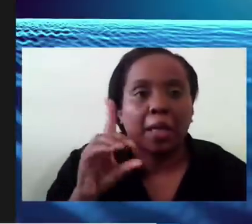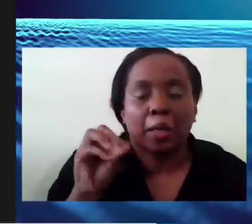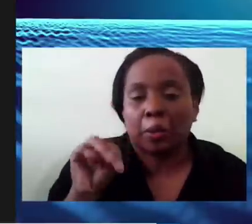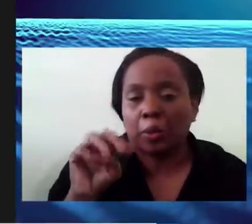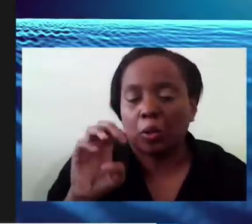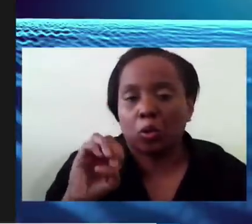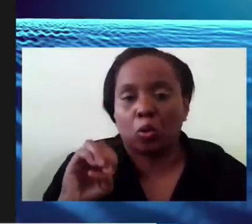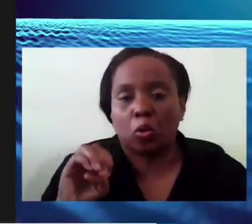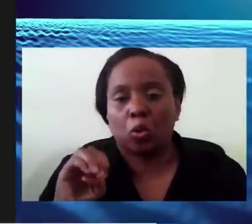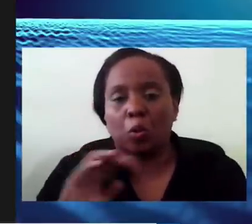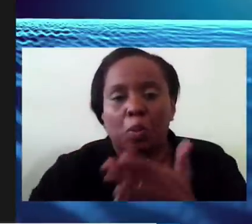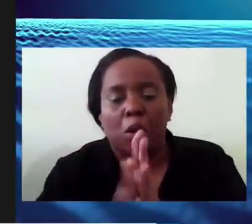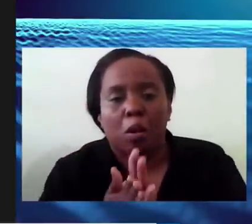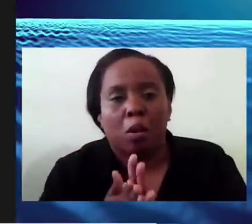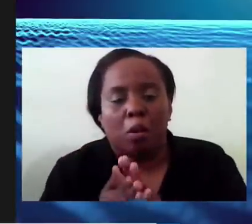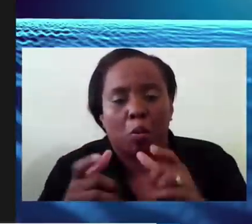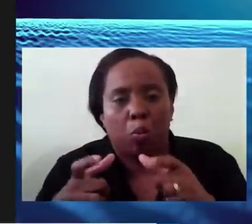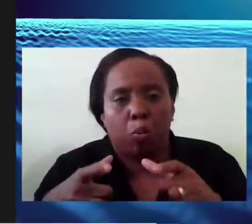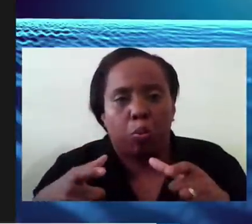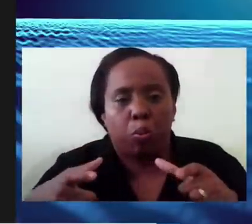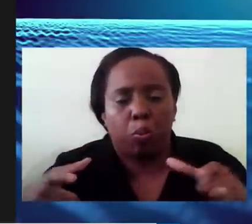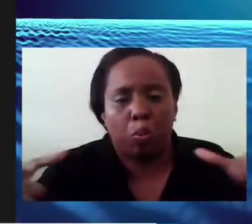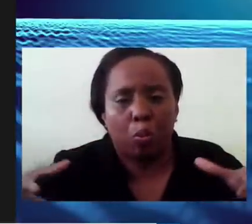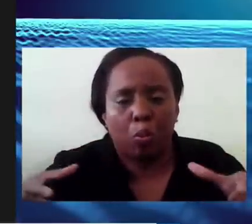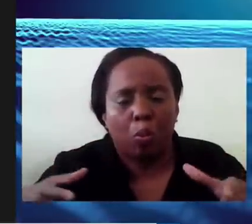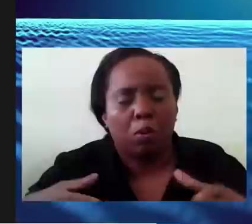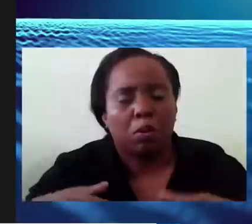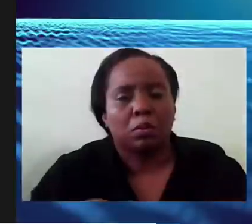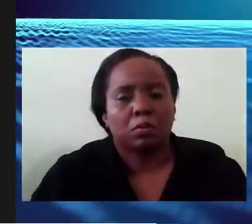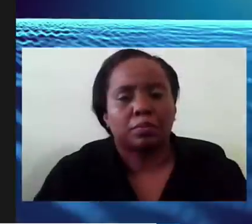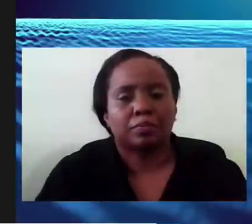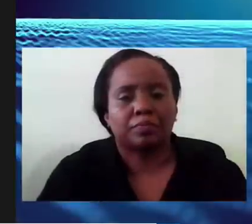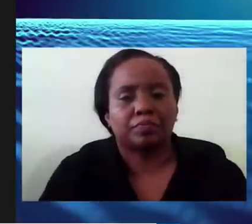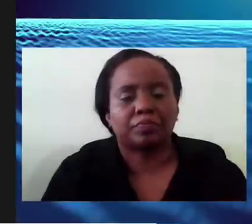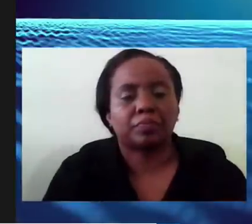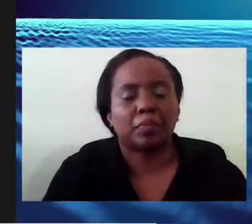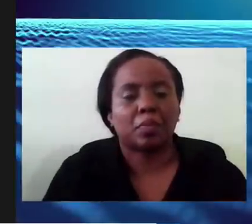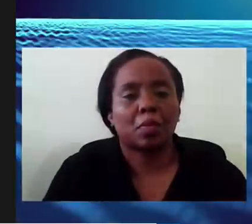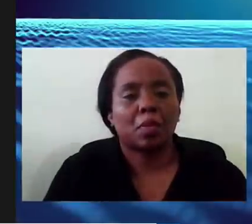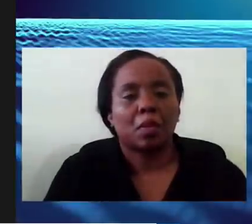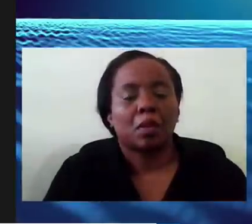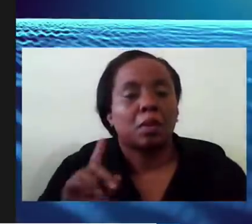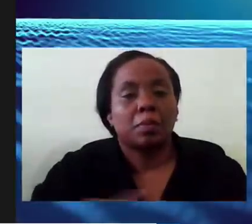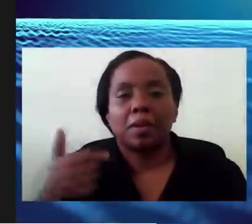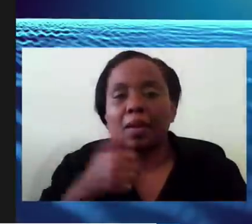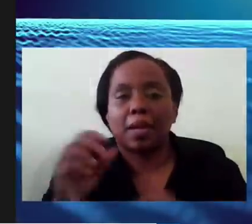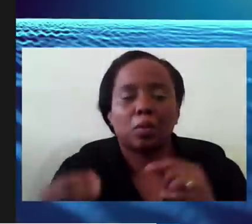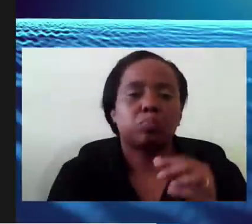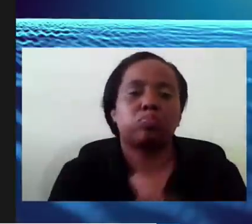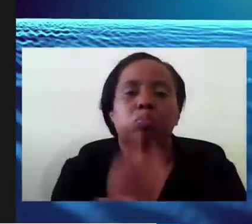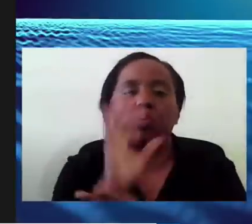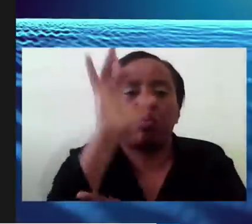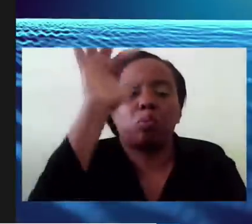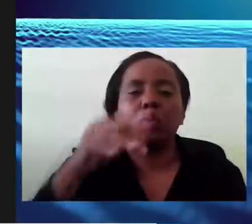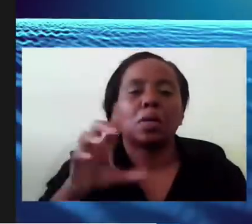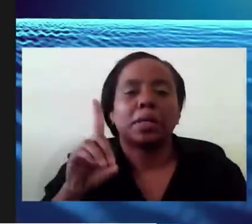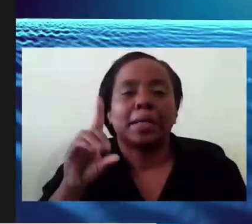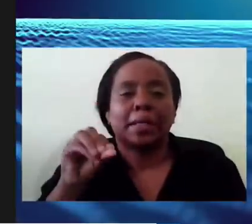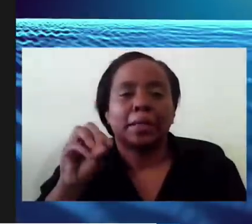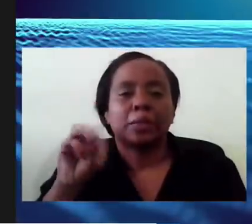is continuously destroyed, you know, by any explosion, such as the one that happened this